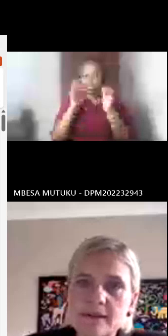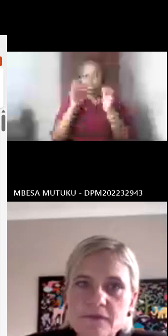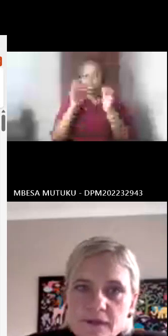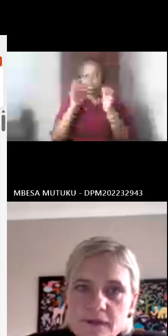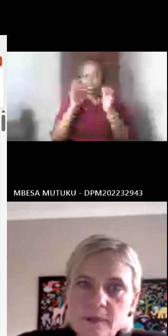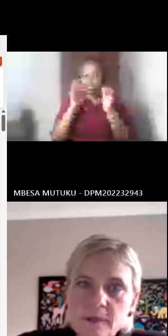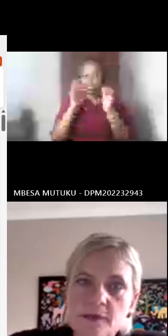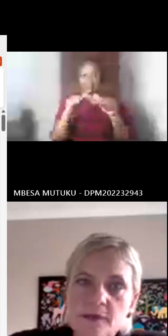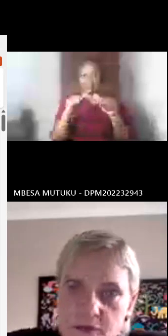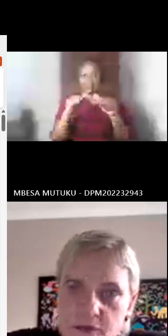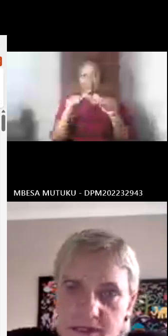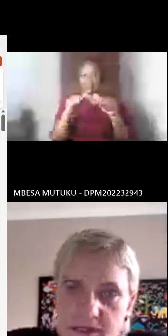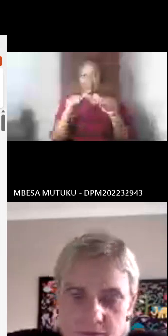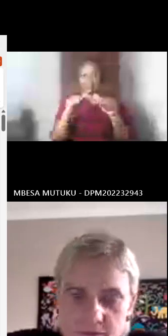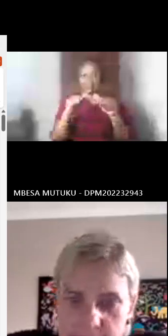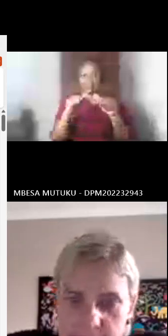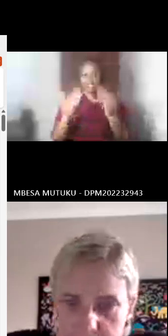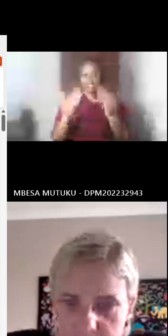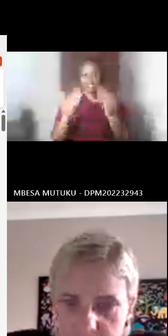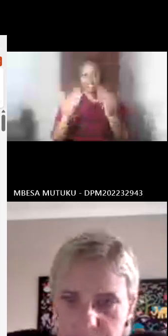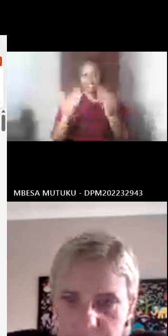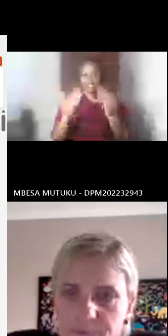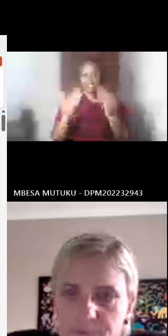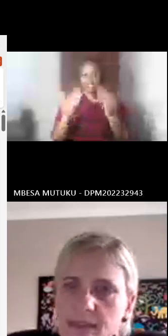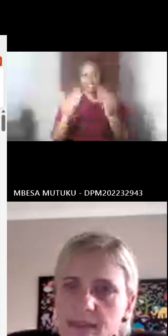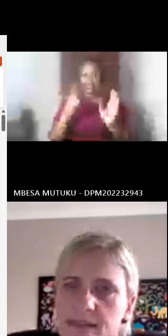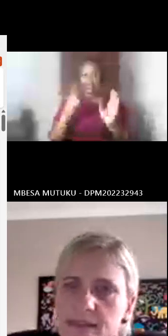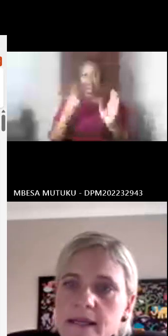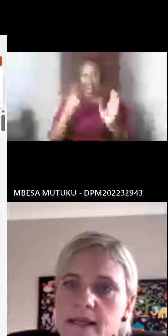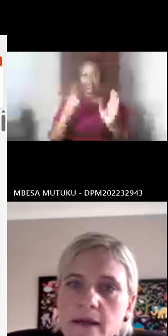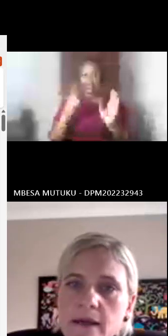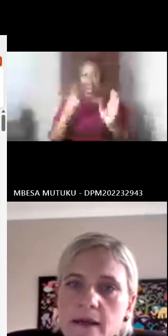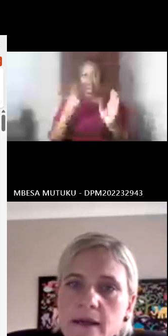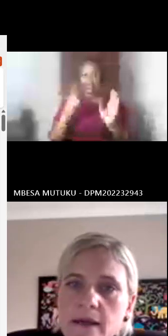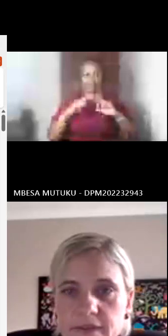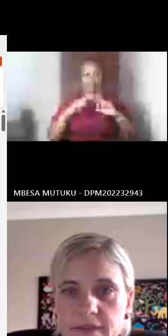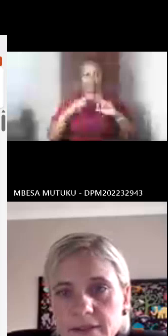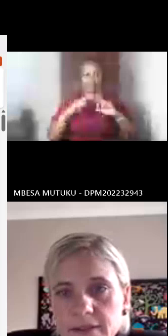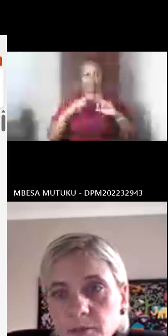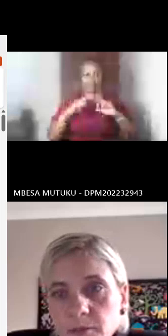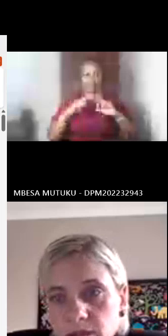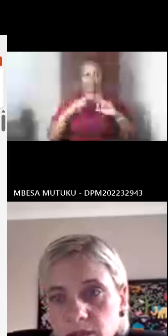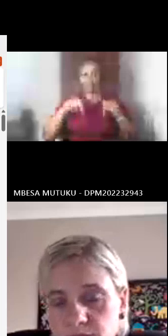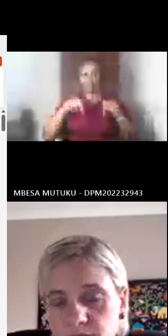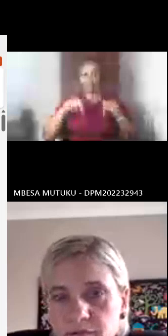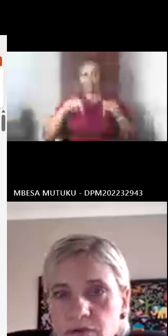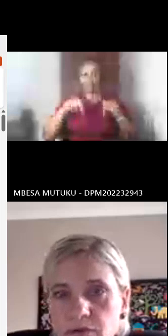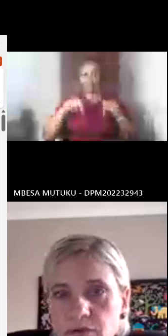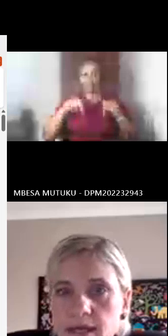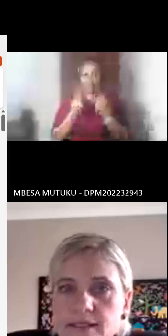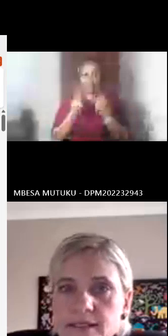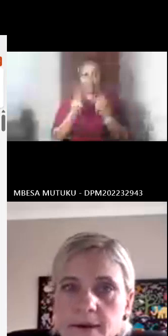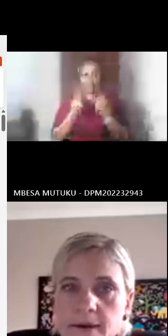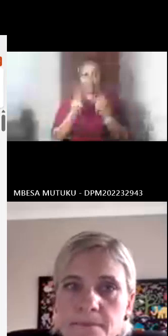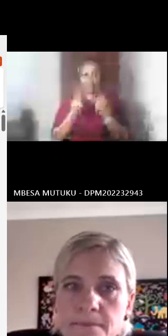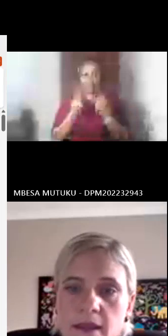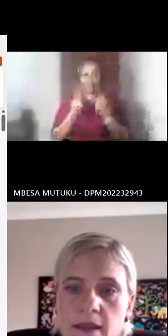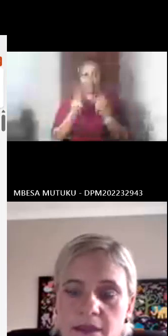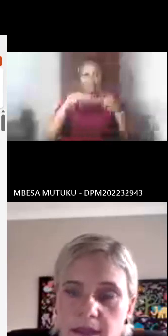us. We're very happy to host this event today, and we hope that it will be useful for you